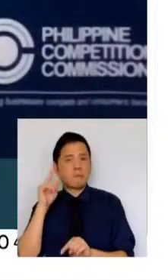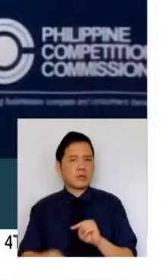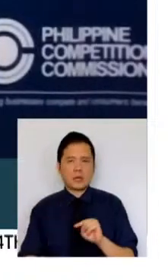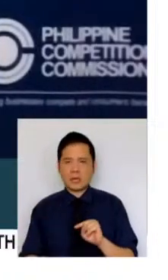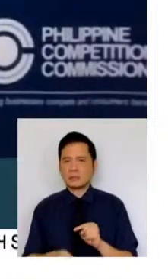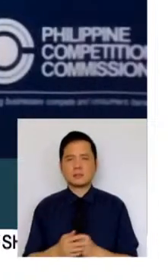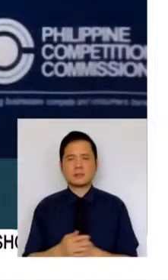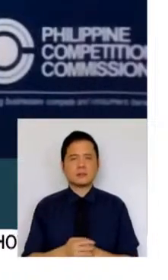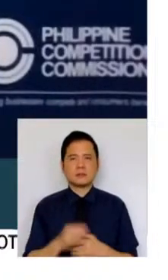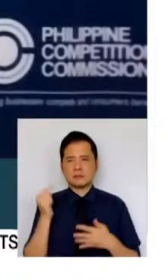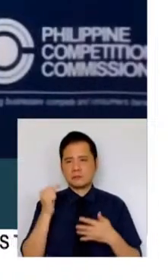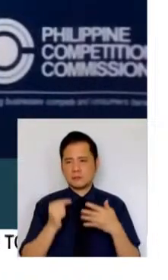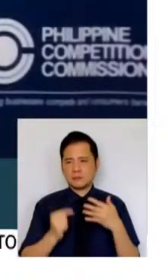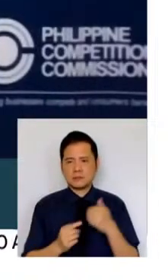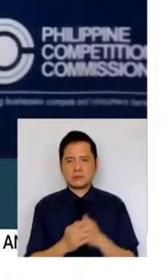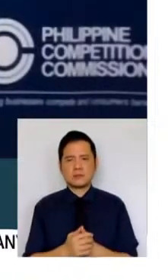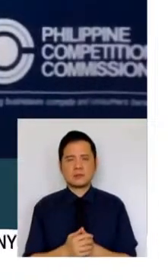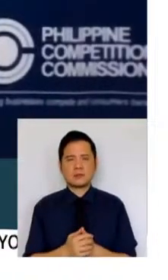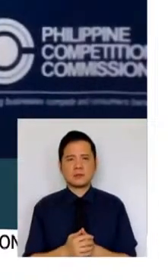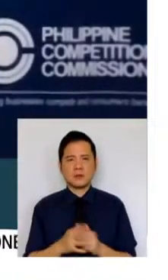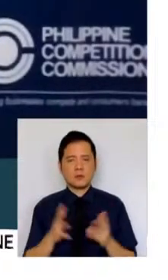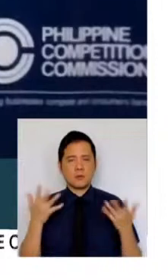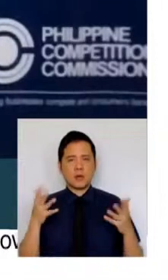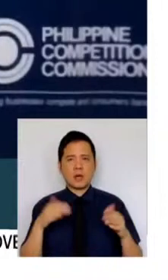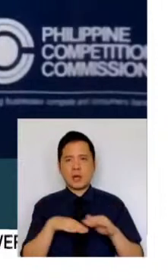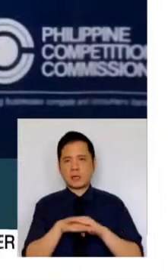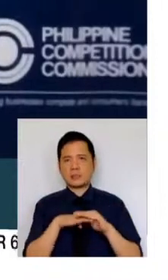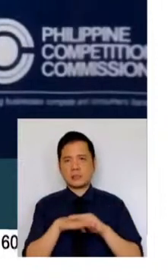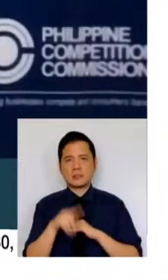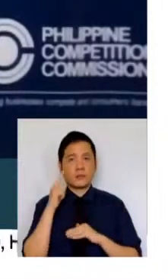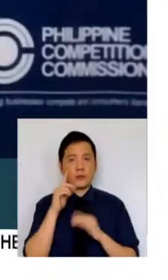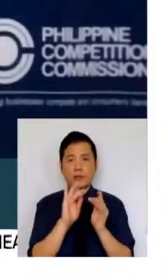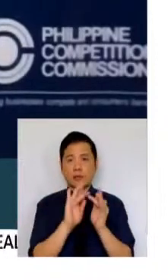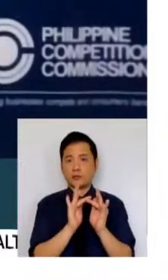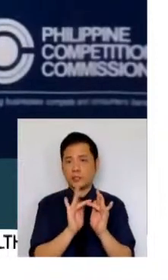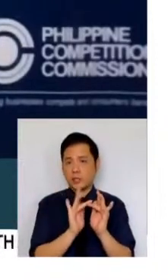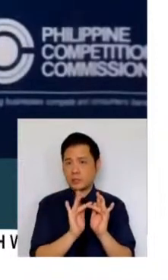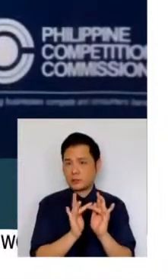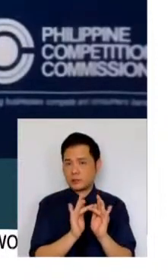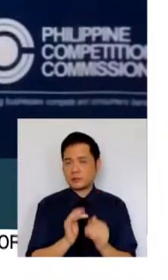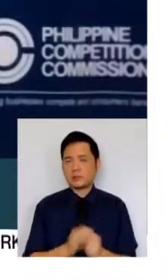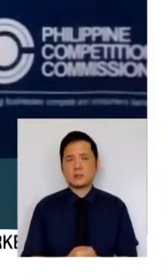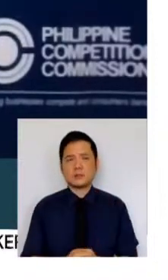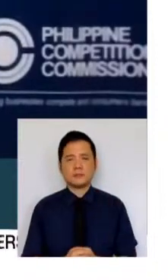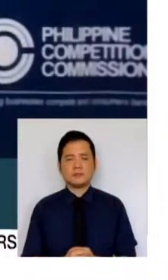and so on and so forth. They don't have access to the internet,